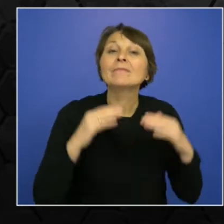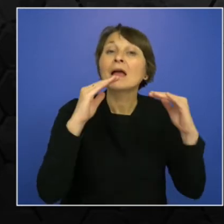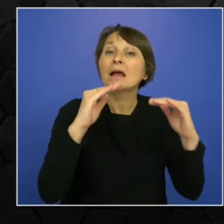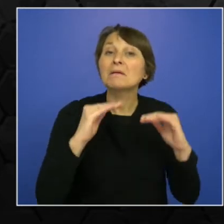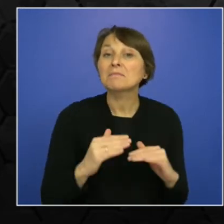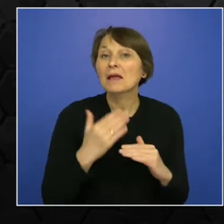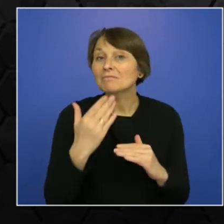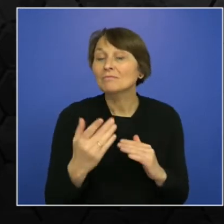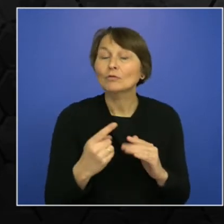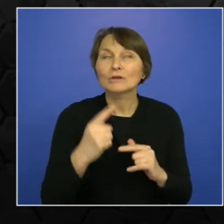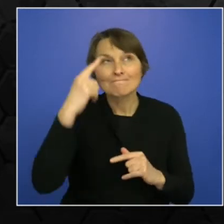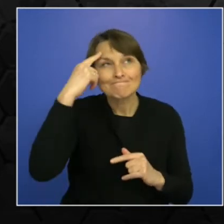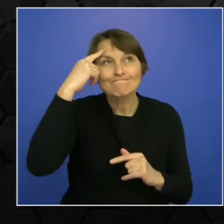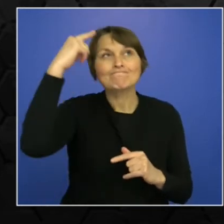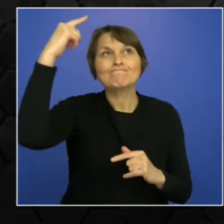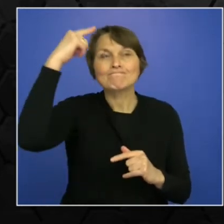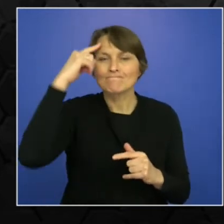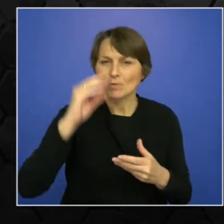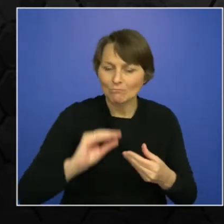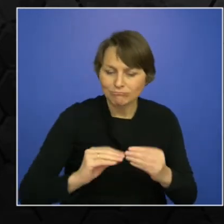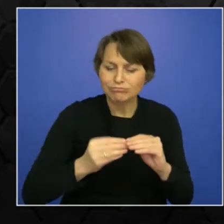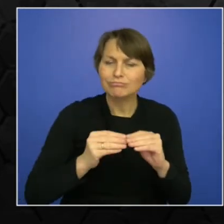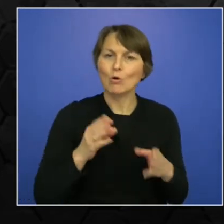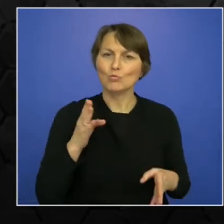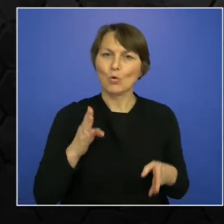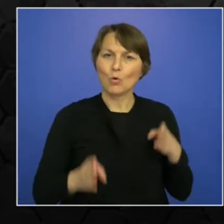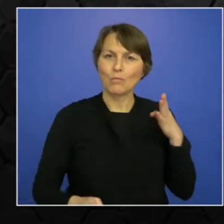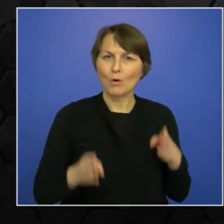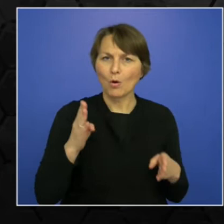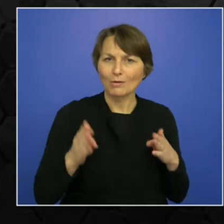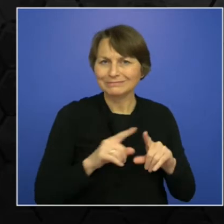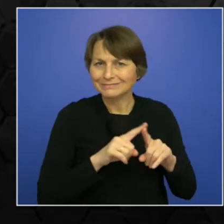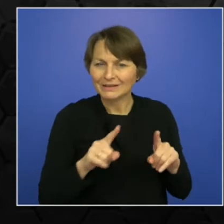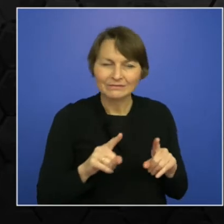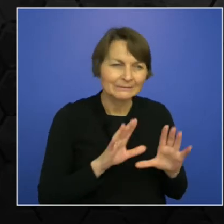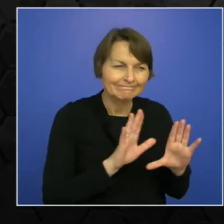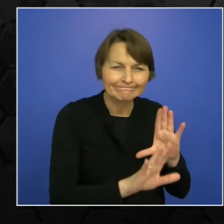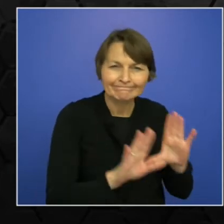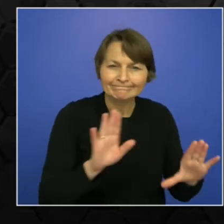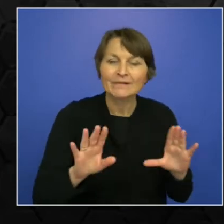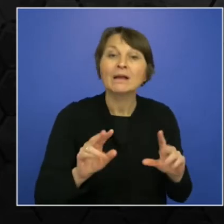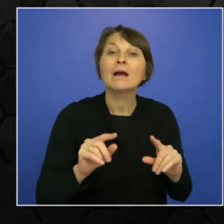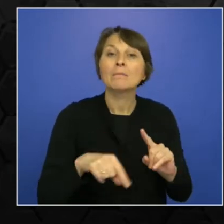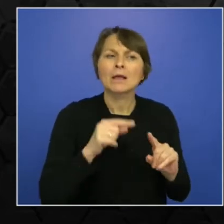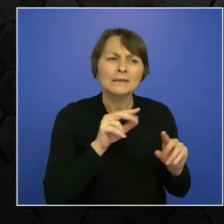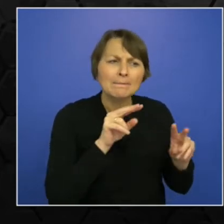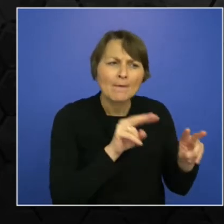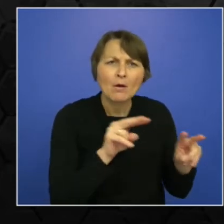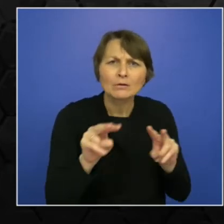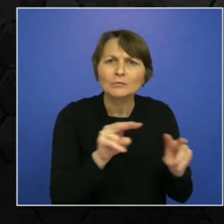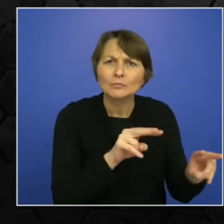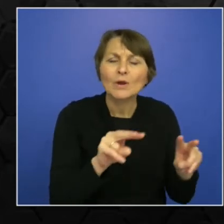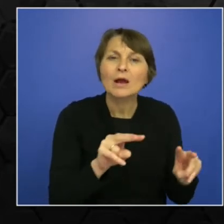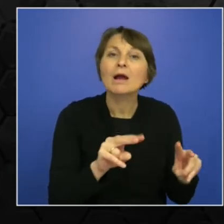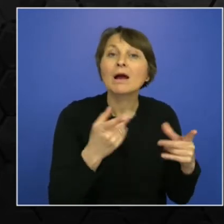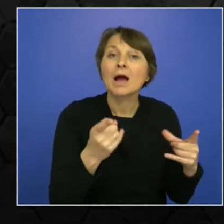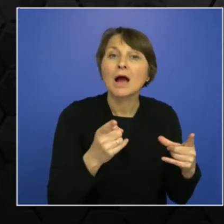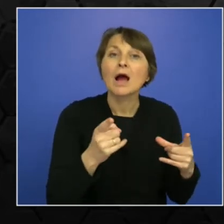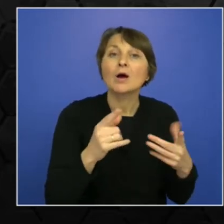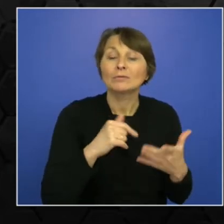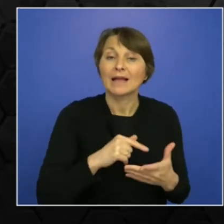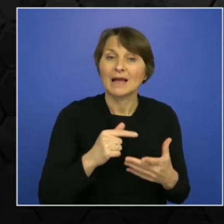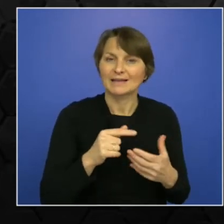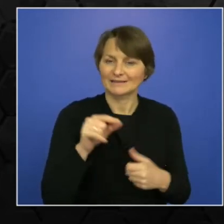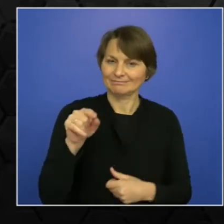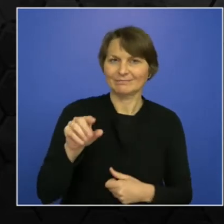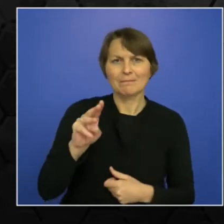labor, diagnosing plant disease, and monitoring the health of the soil are example of the way machine learning can